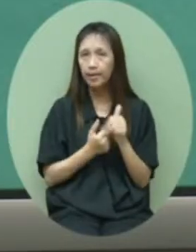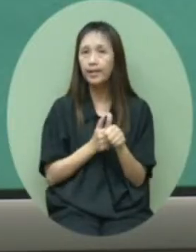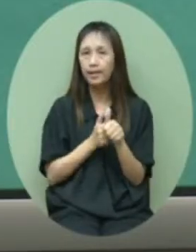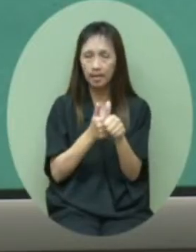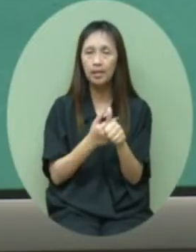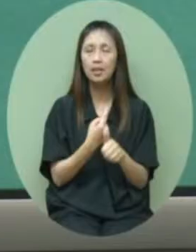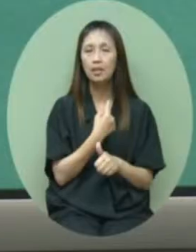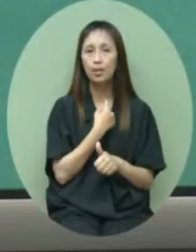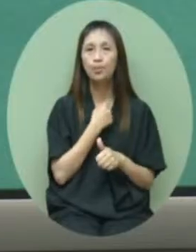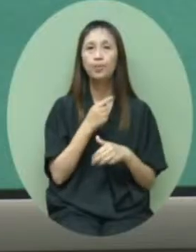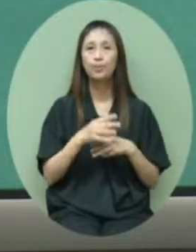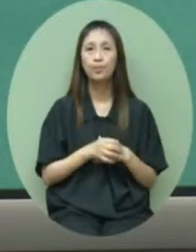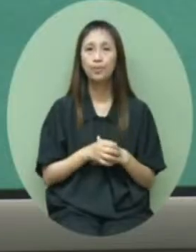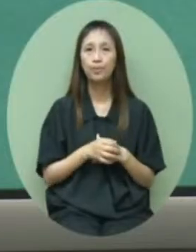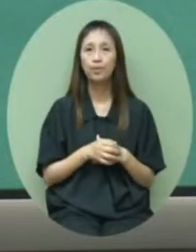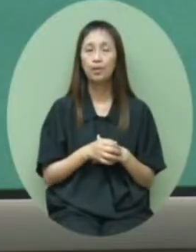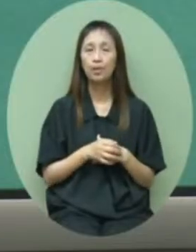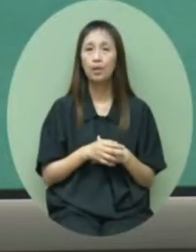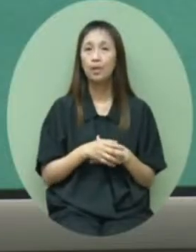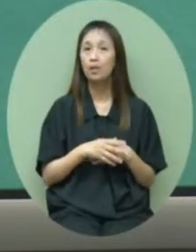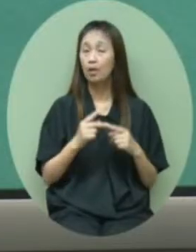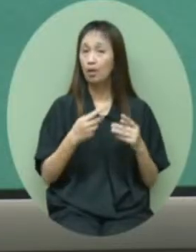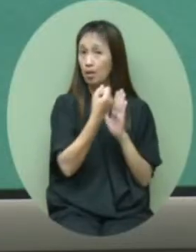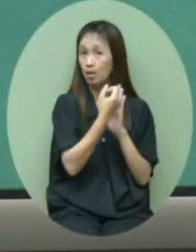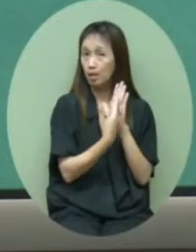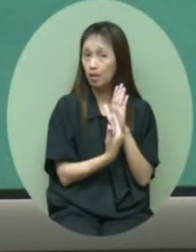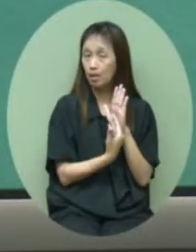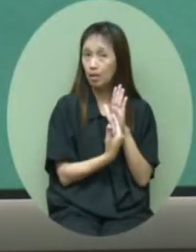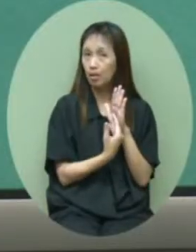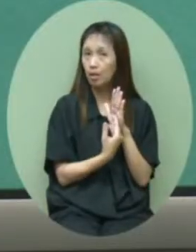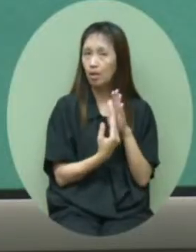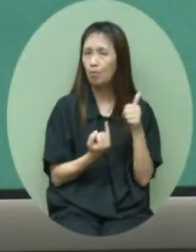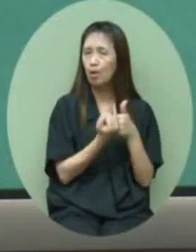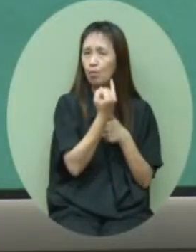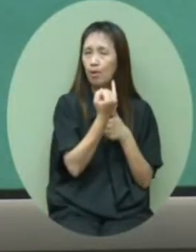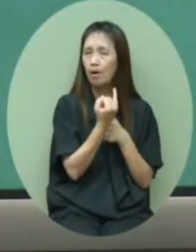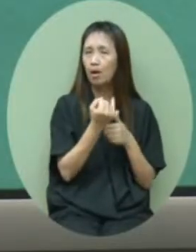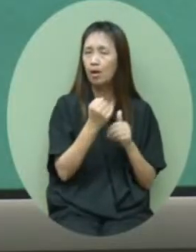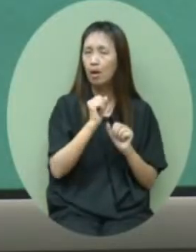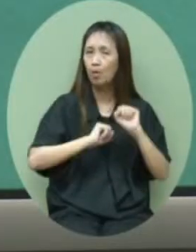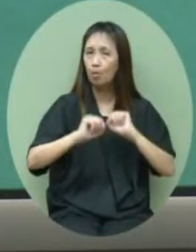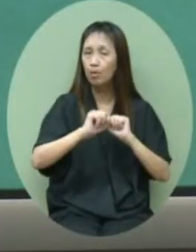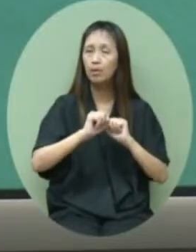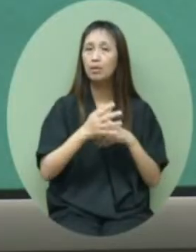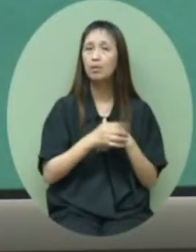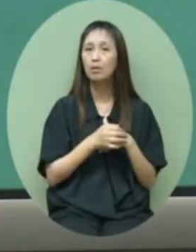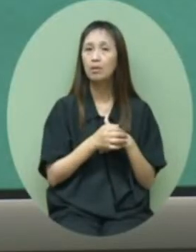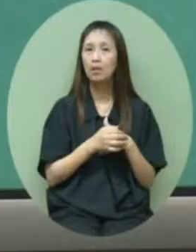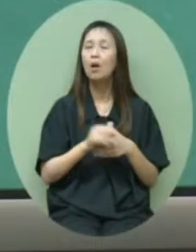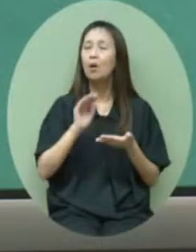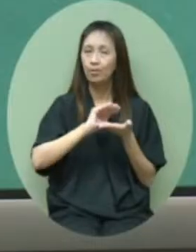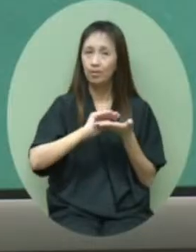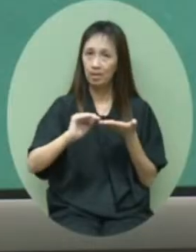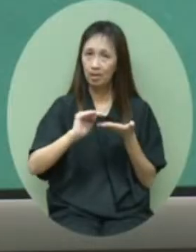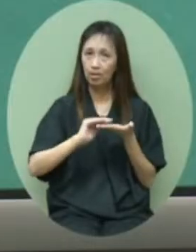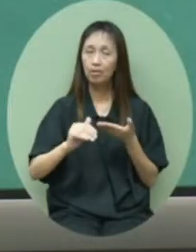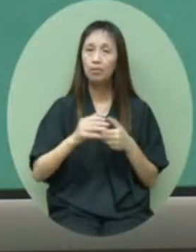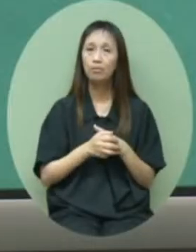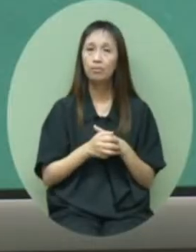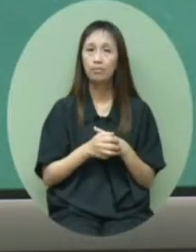National security is of paramount importance. It is the basis of development, and we will continue to improve our laws and mechanisms to